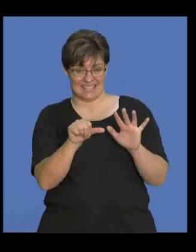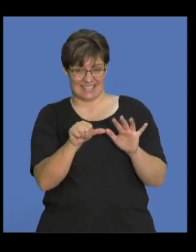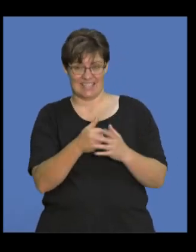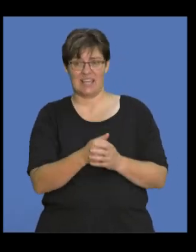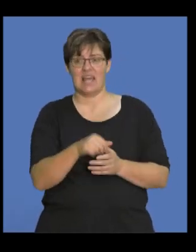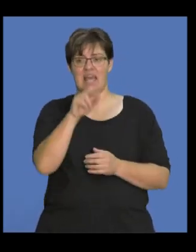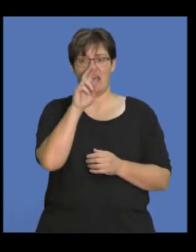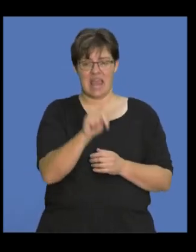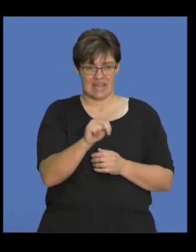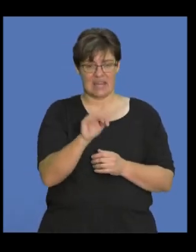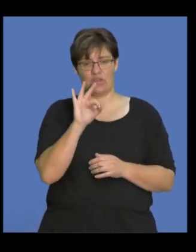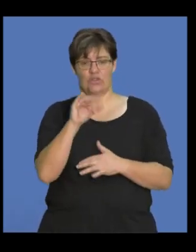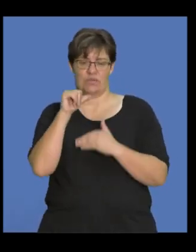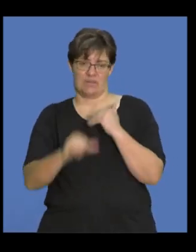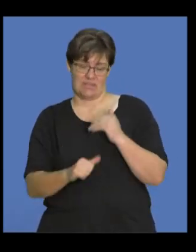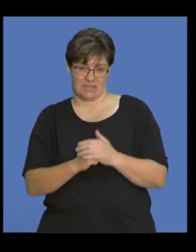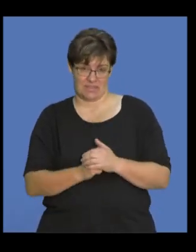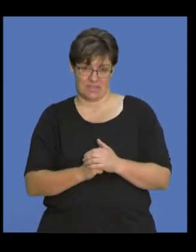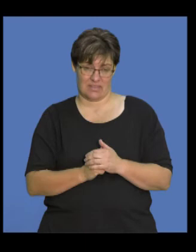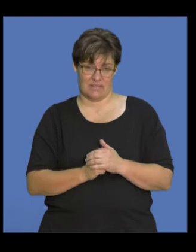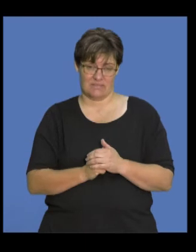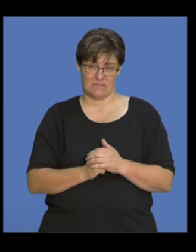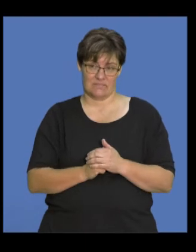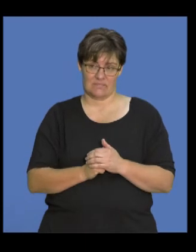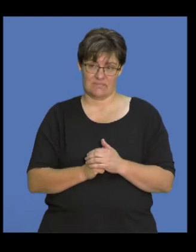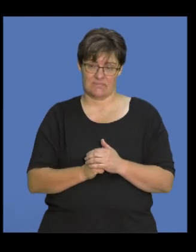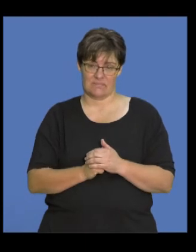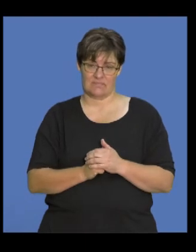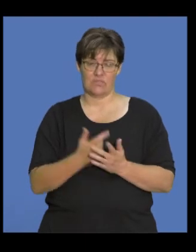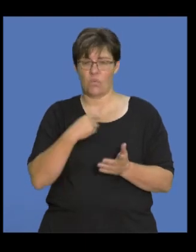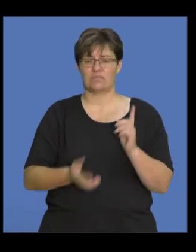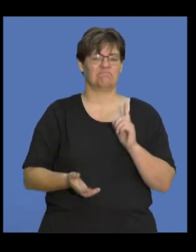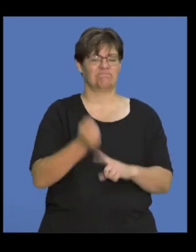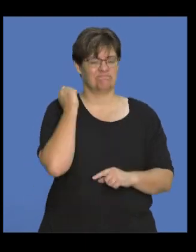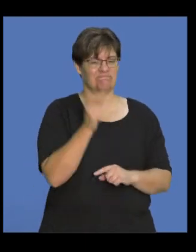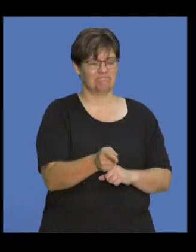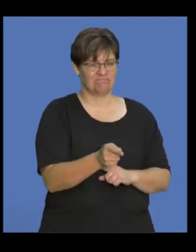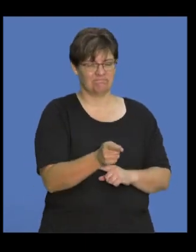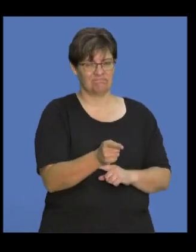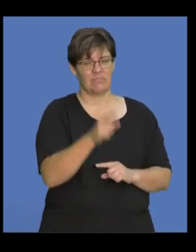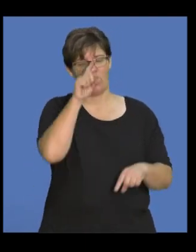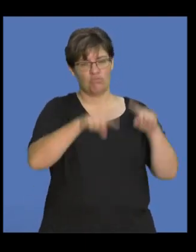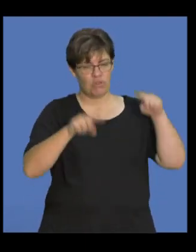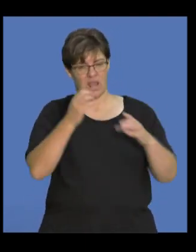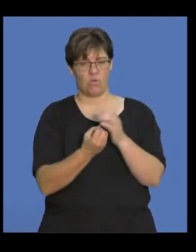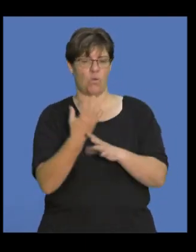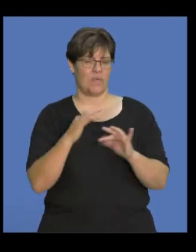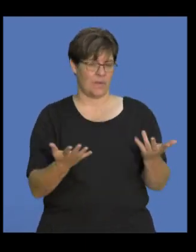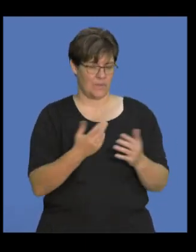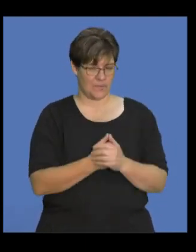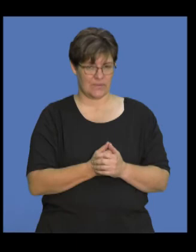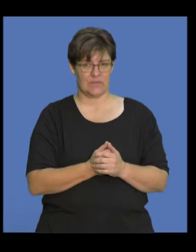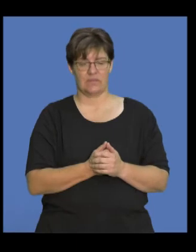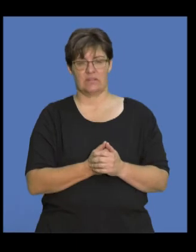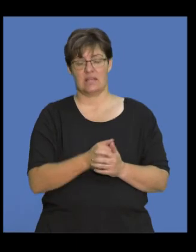then N will then be 3 months. We want to find what is our rate of growth there.